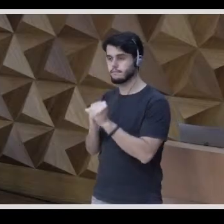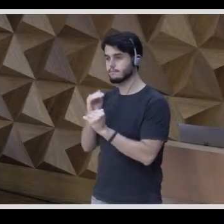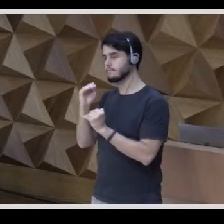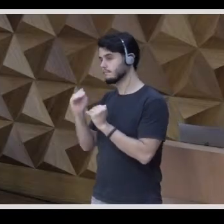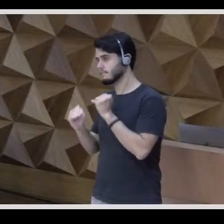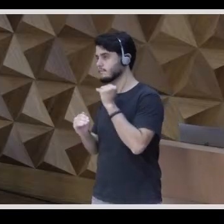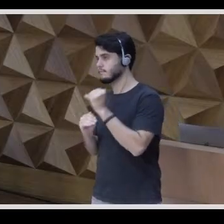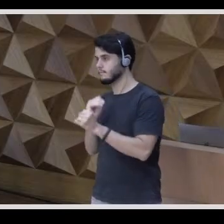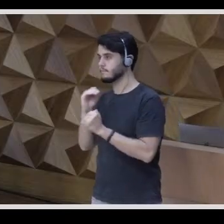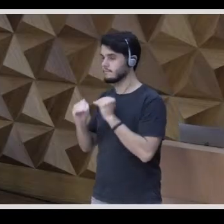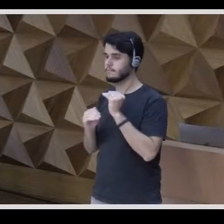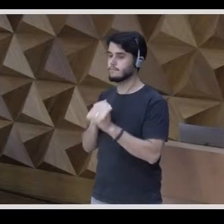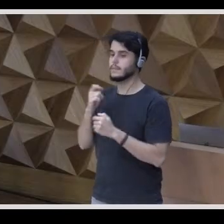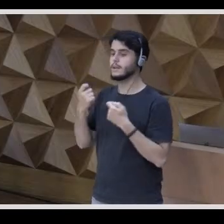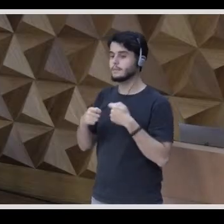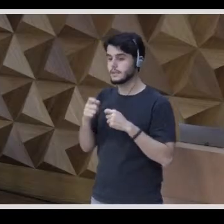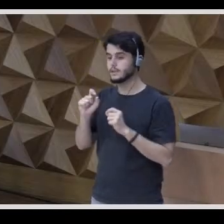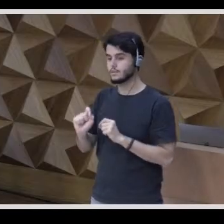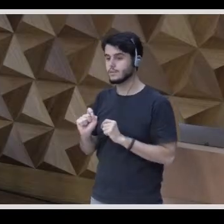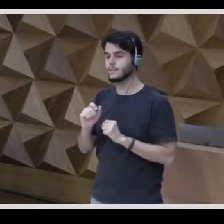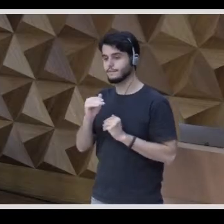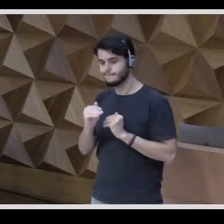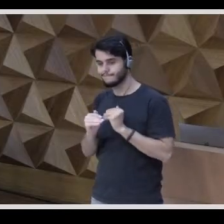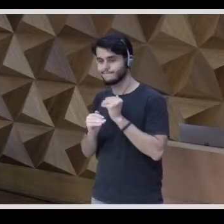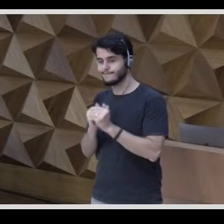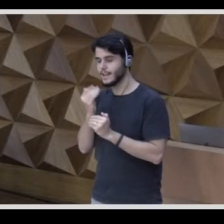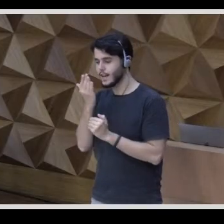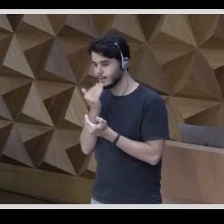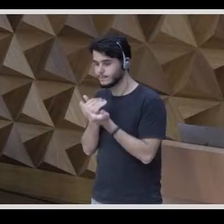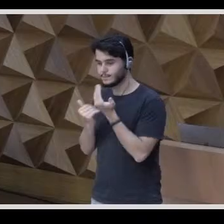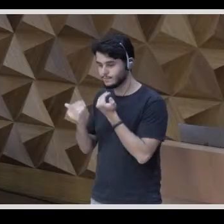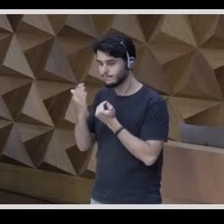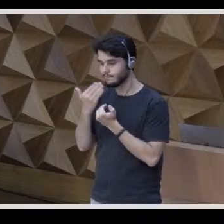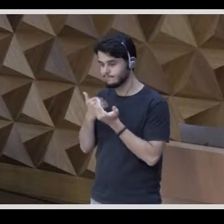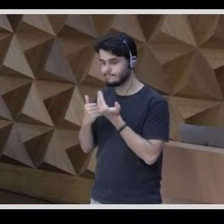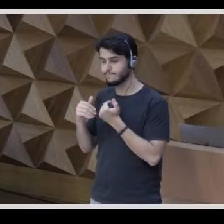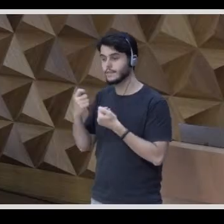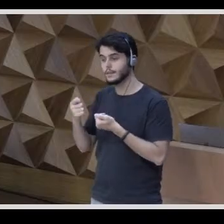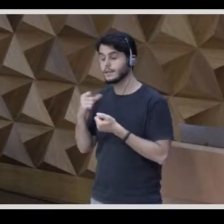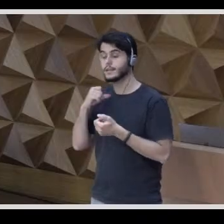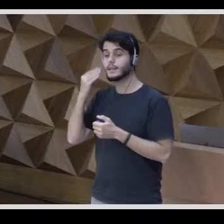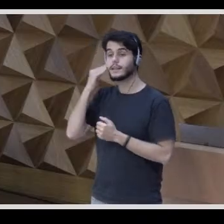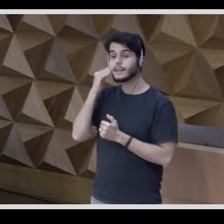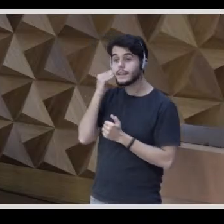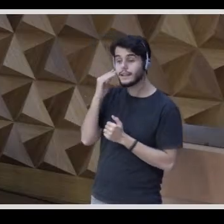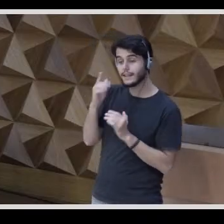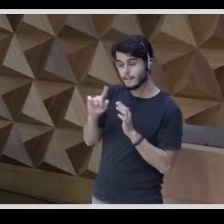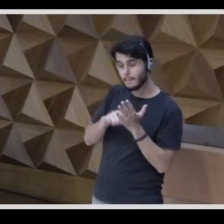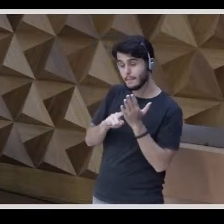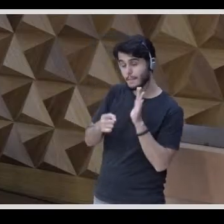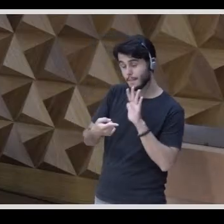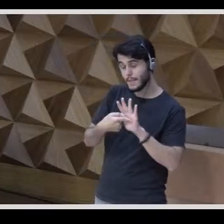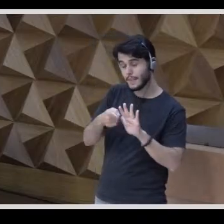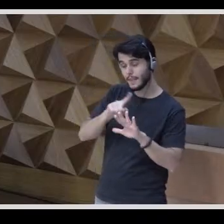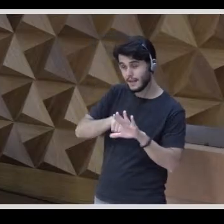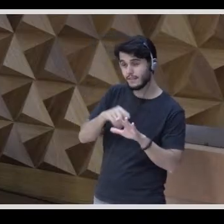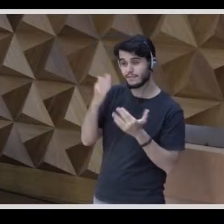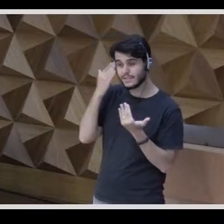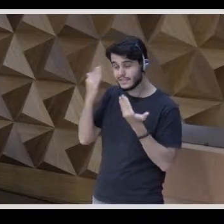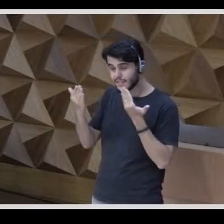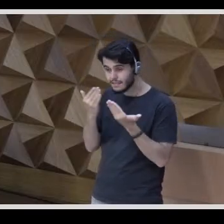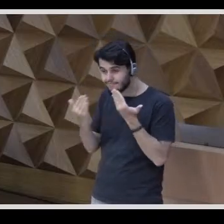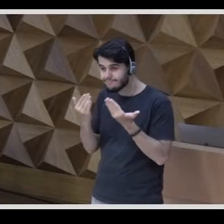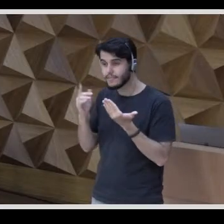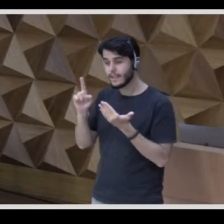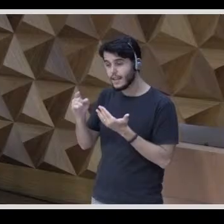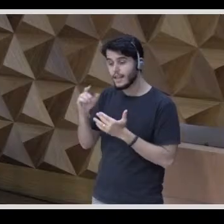kind of fundamental parts of that. I mean, the problems with IoT and the kind of the hidden nature of